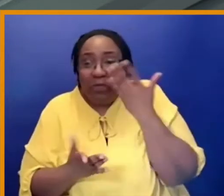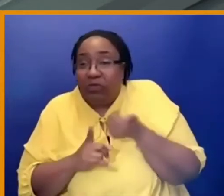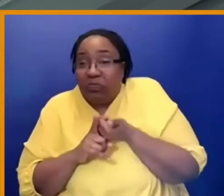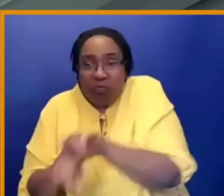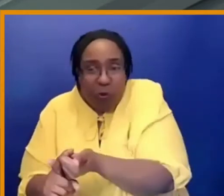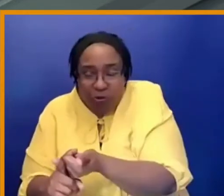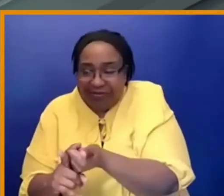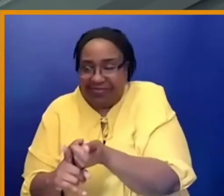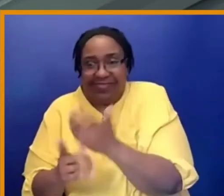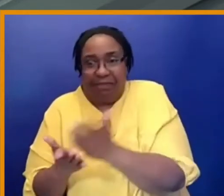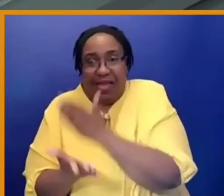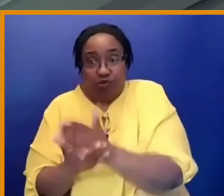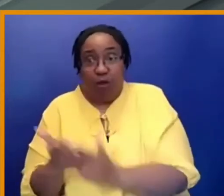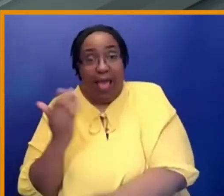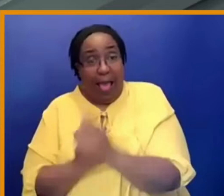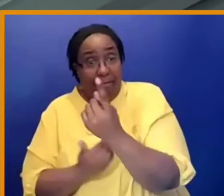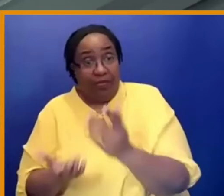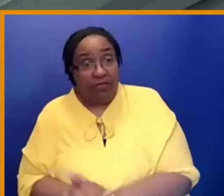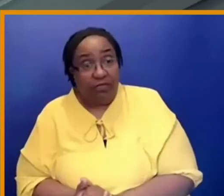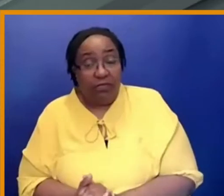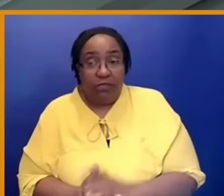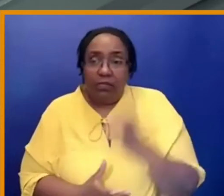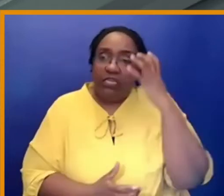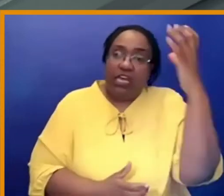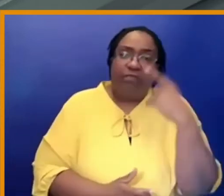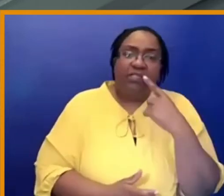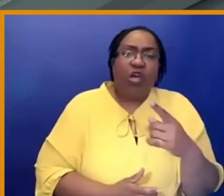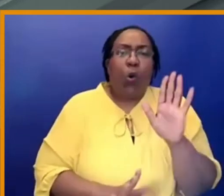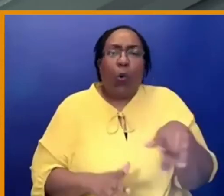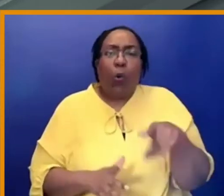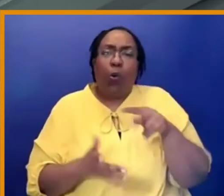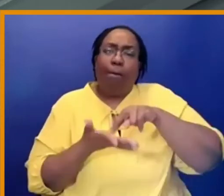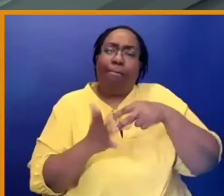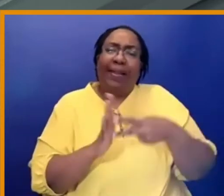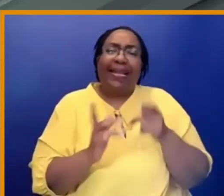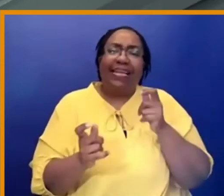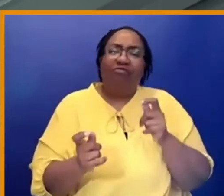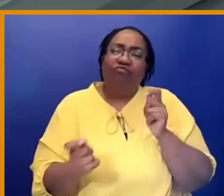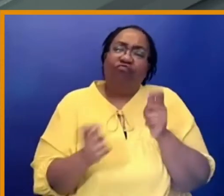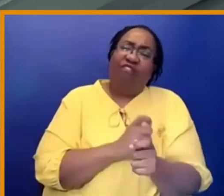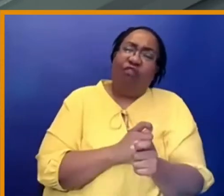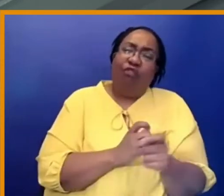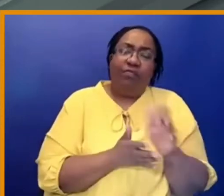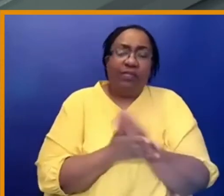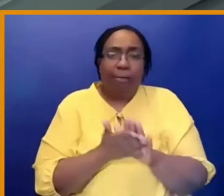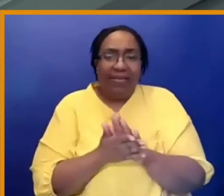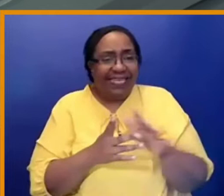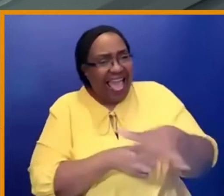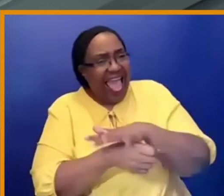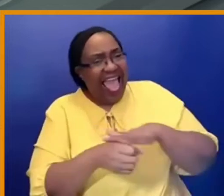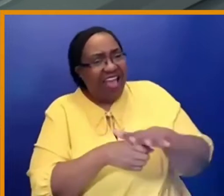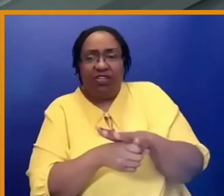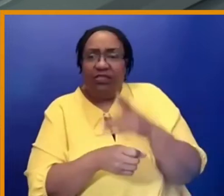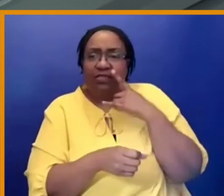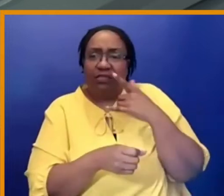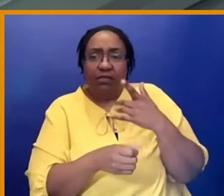spending decisions. Instead, it's talking about planning reforms that would whitewash large areas of the country and reduce